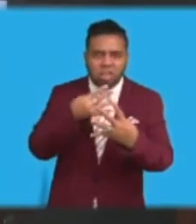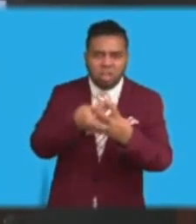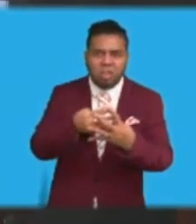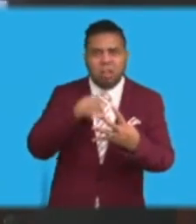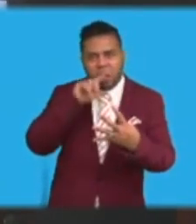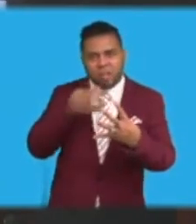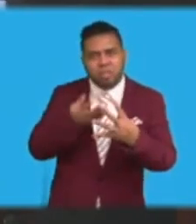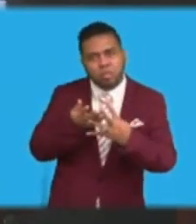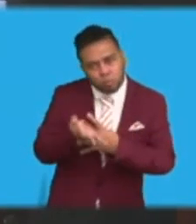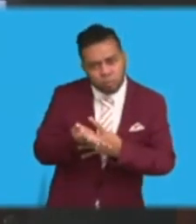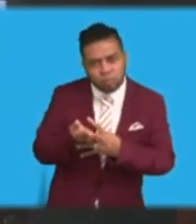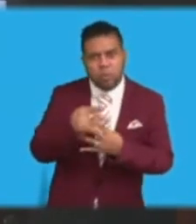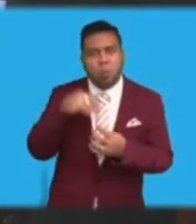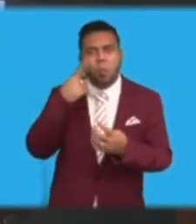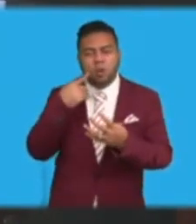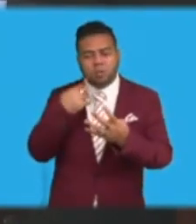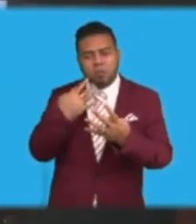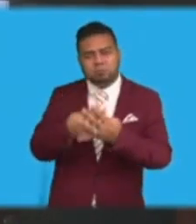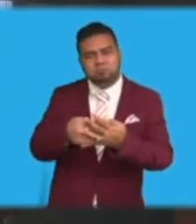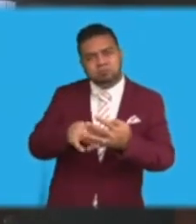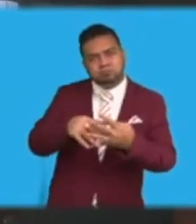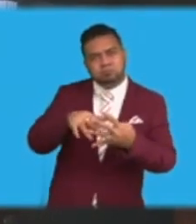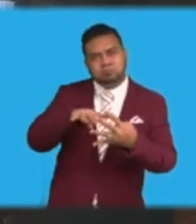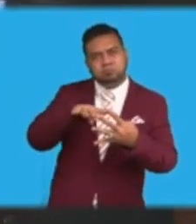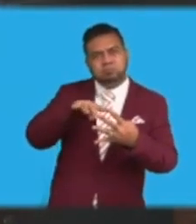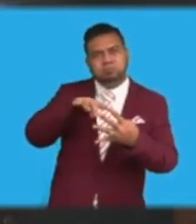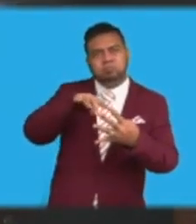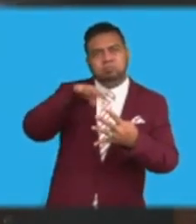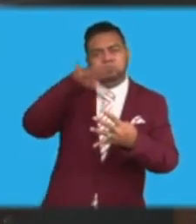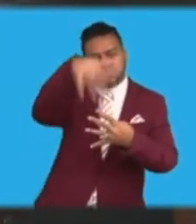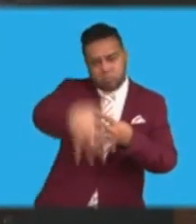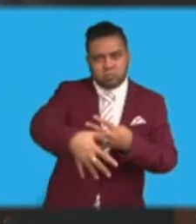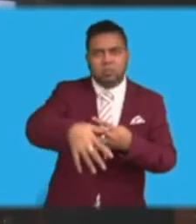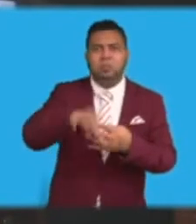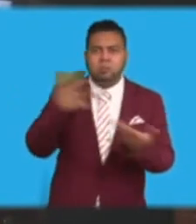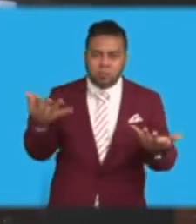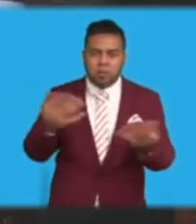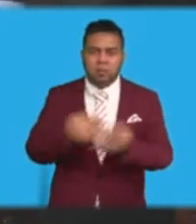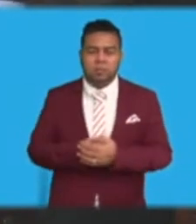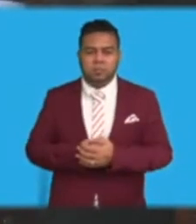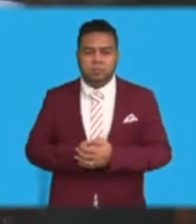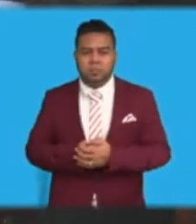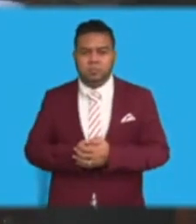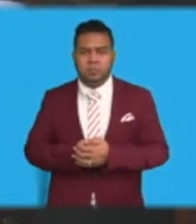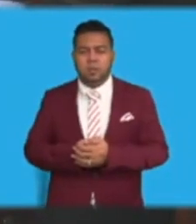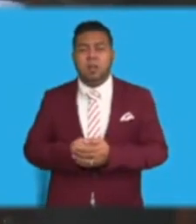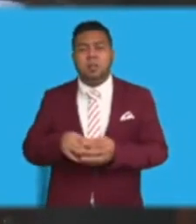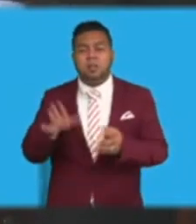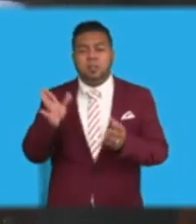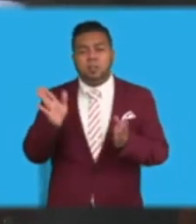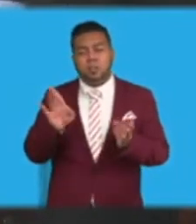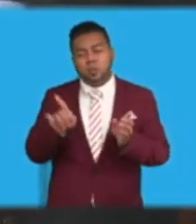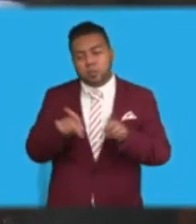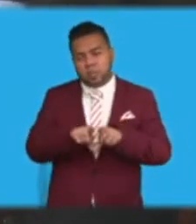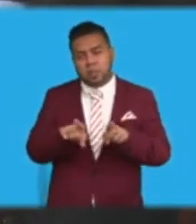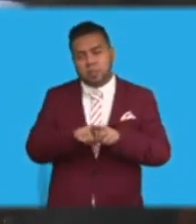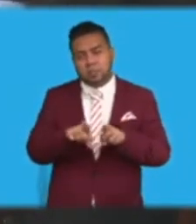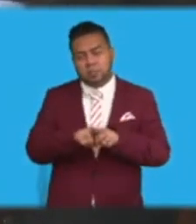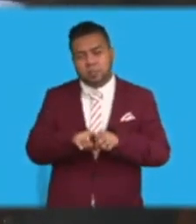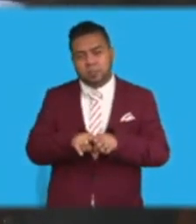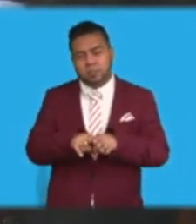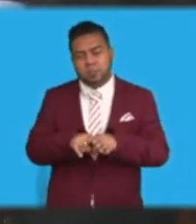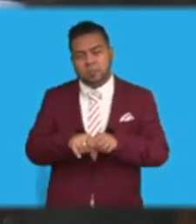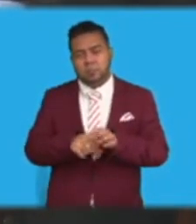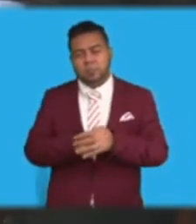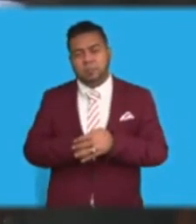then finding new pathways on the floodfield, Madam Speaker. Madam Speaker, dams are considered installments